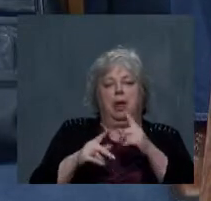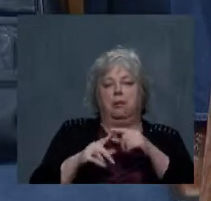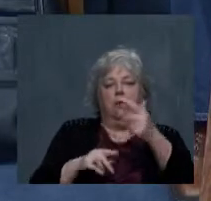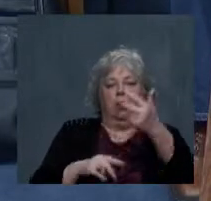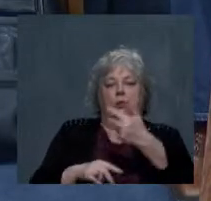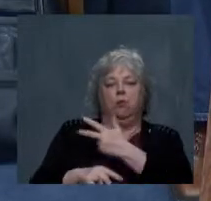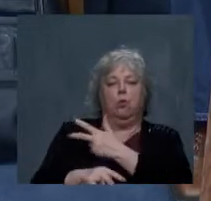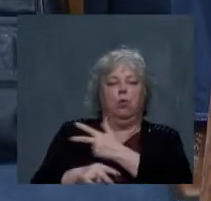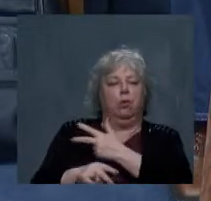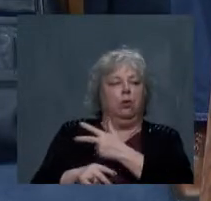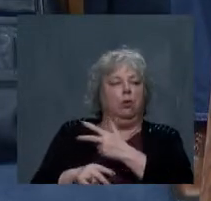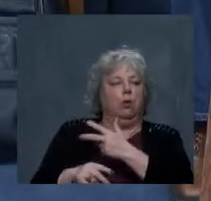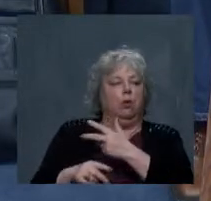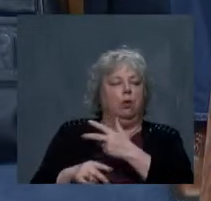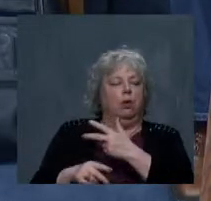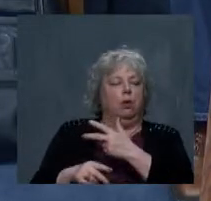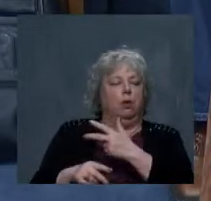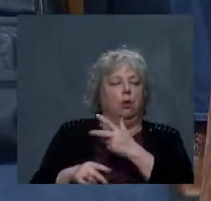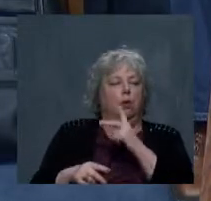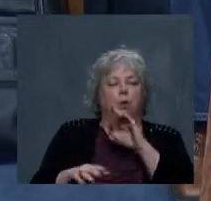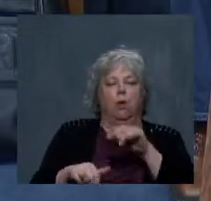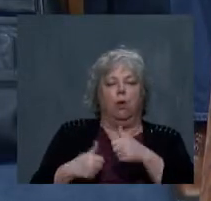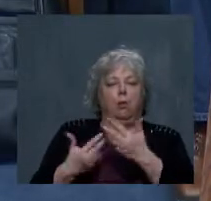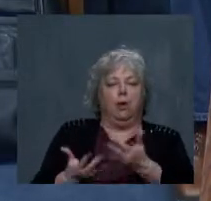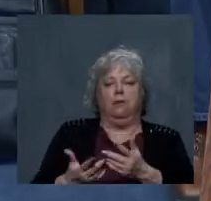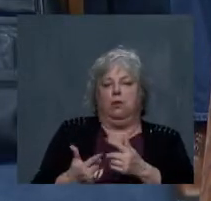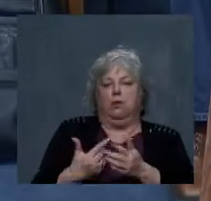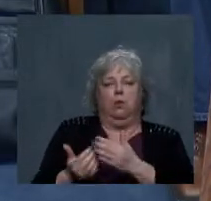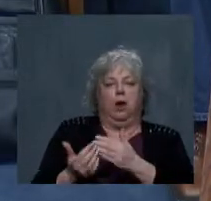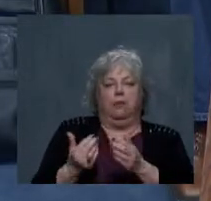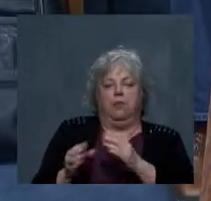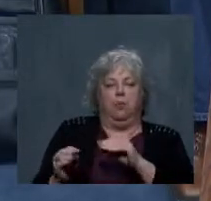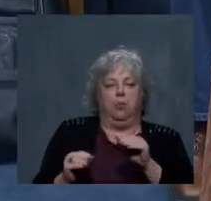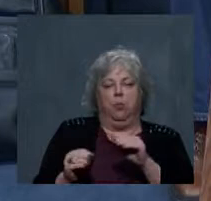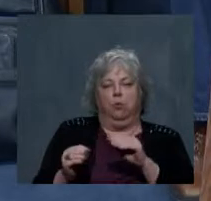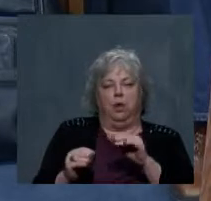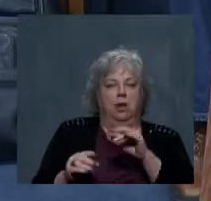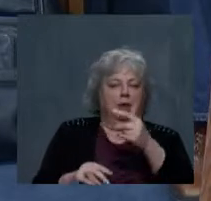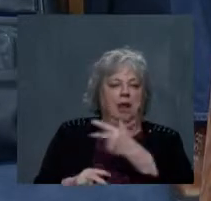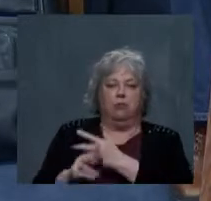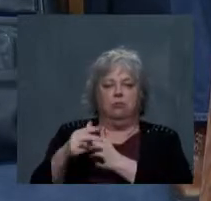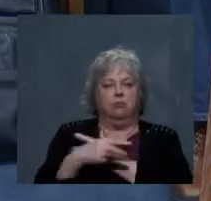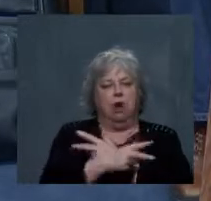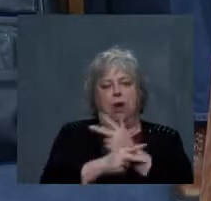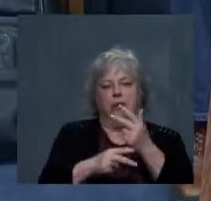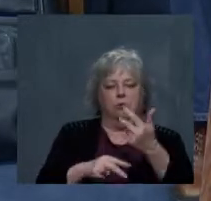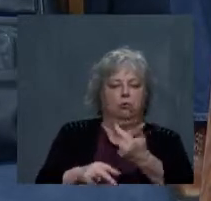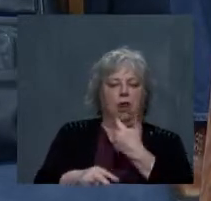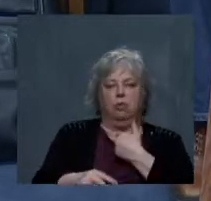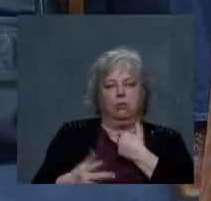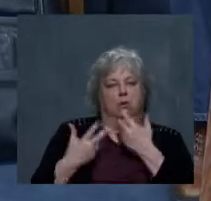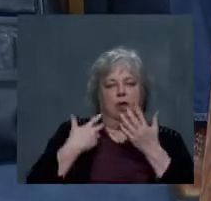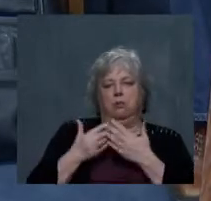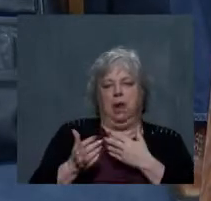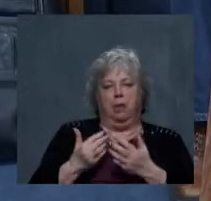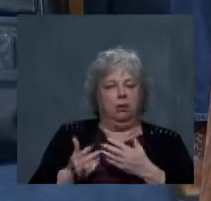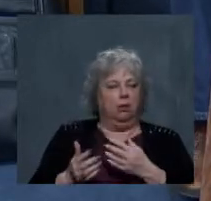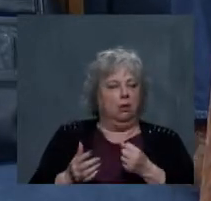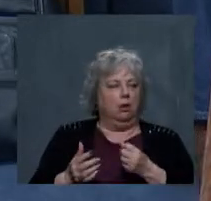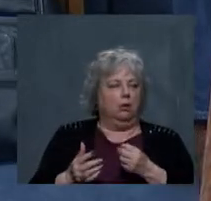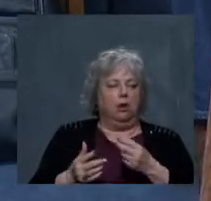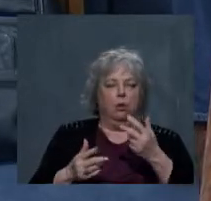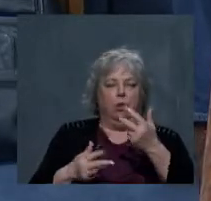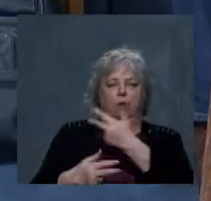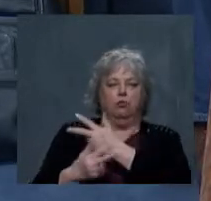side would all be allocated to whatever the vehicle movement is, whether it's left turn, right turn, or straight through. So what direction